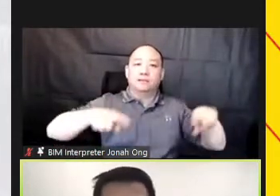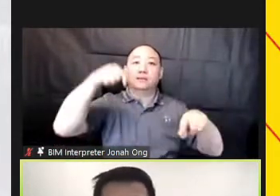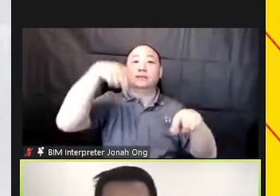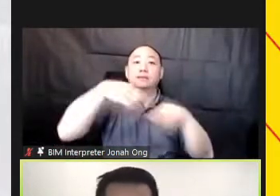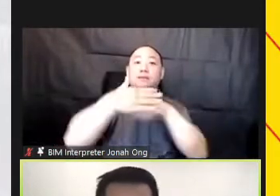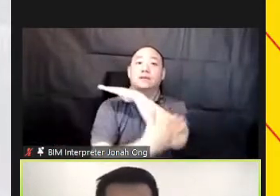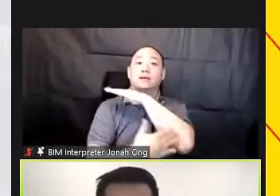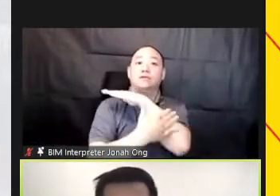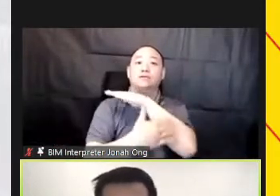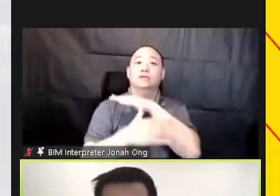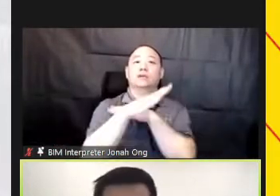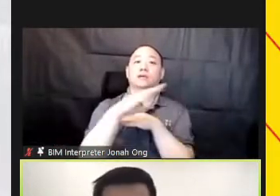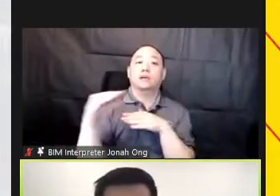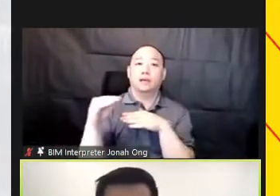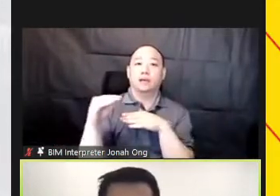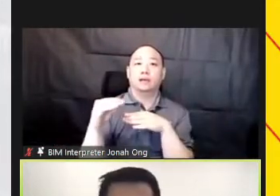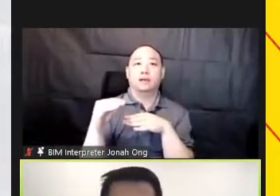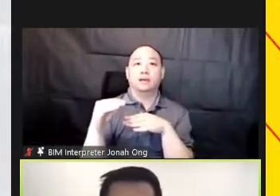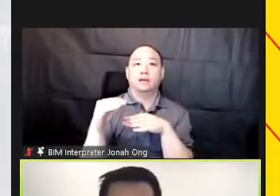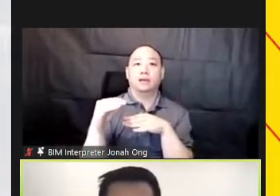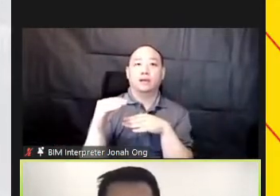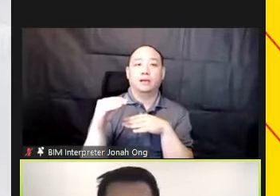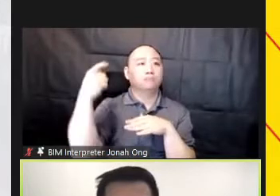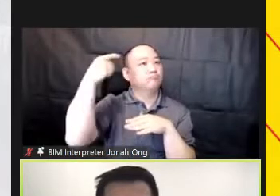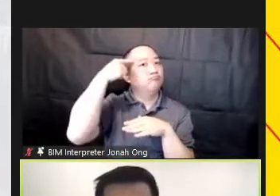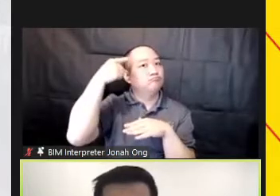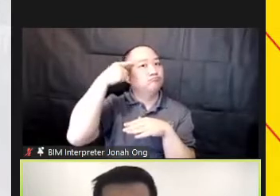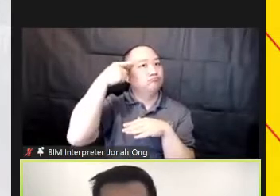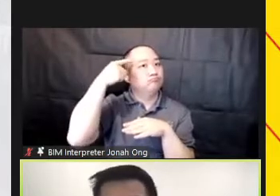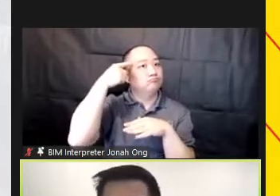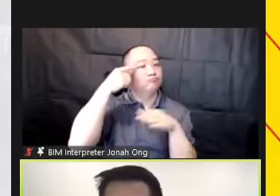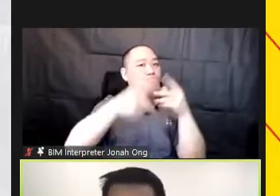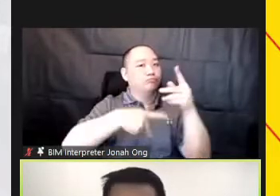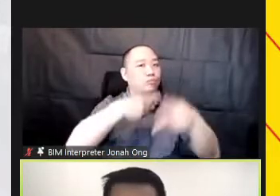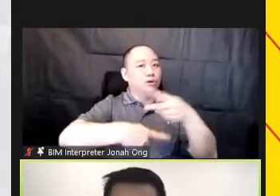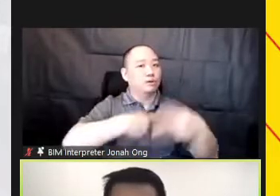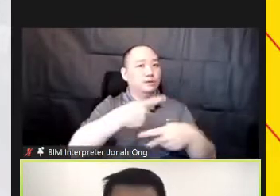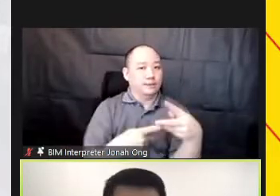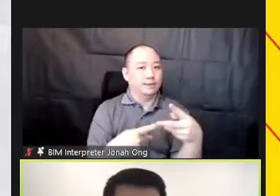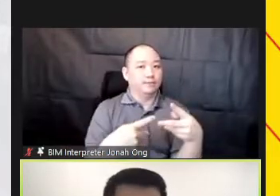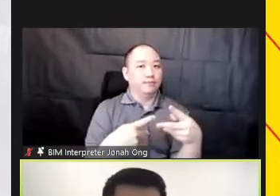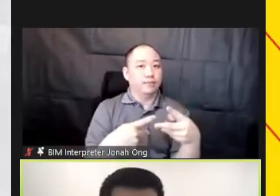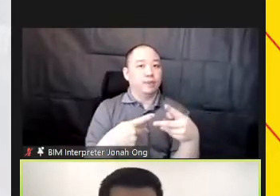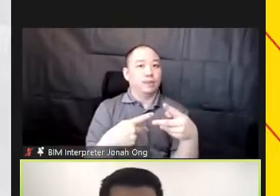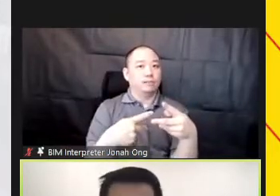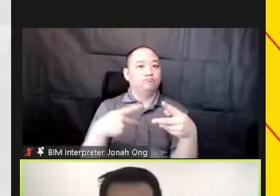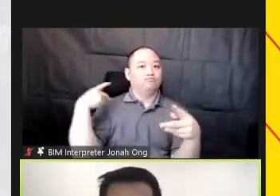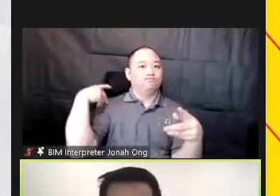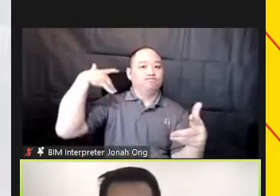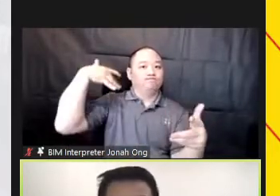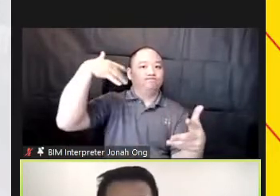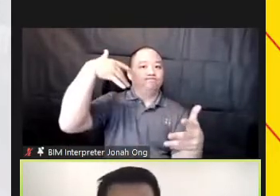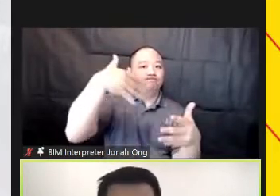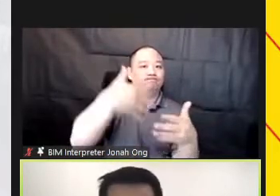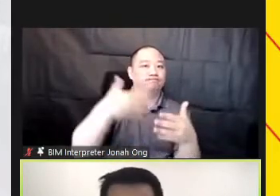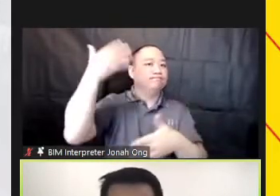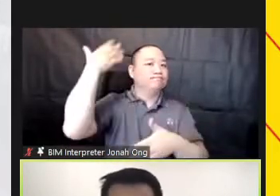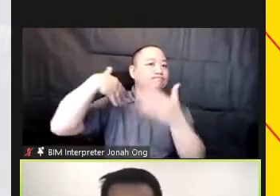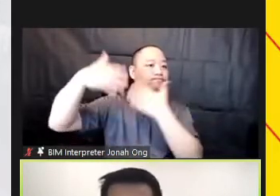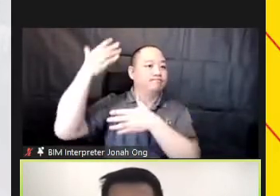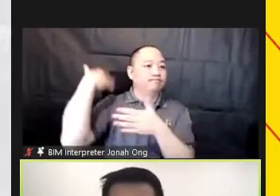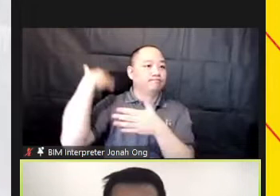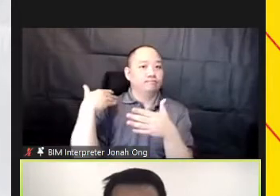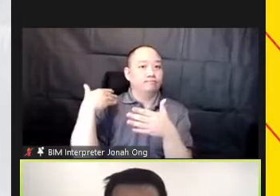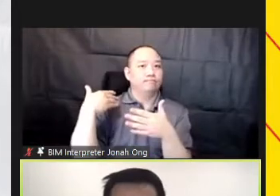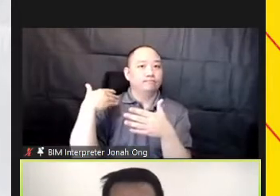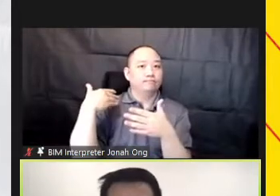as an administrative thought process. Throughout our time in Malaysia and our history, we have had multiple iterations